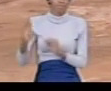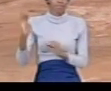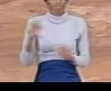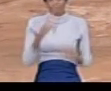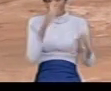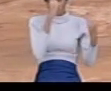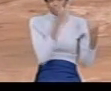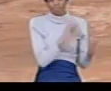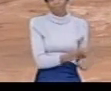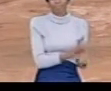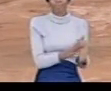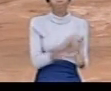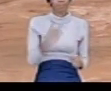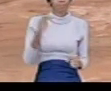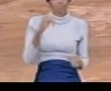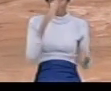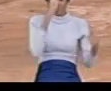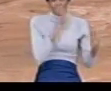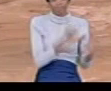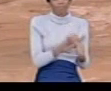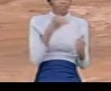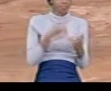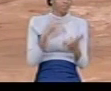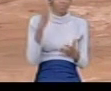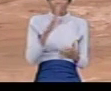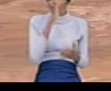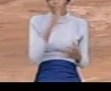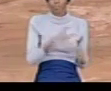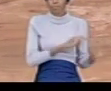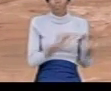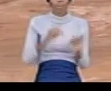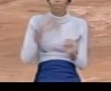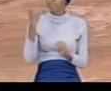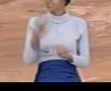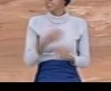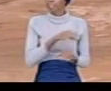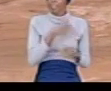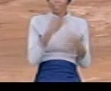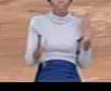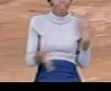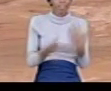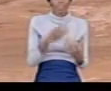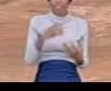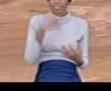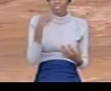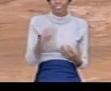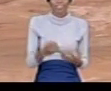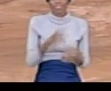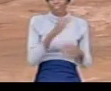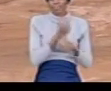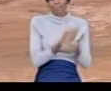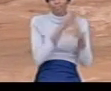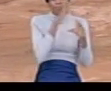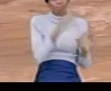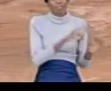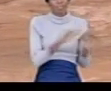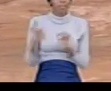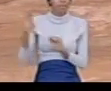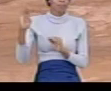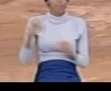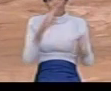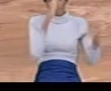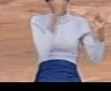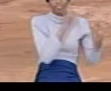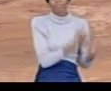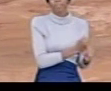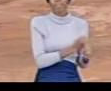Lord, it shall be removed. Whosoever says, mountain be thou removed